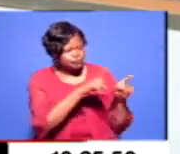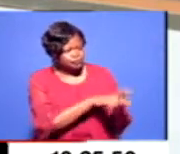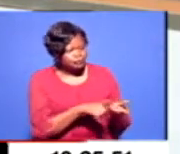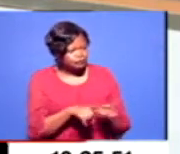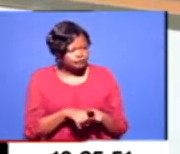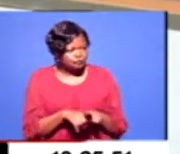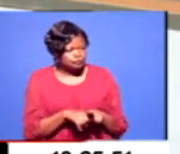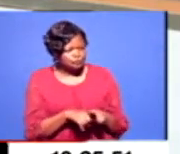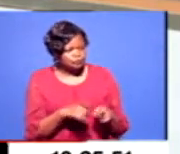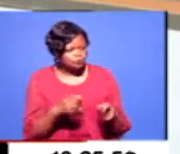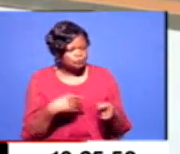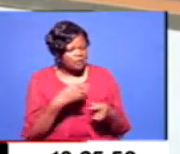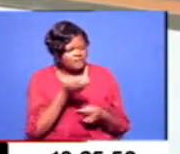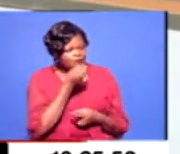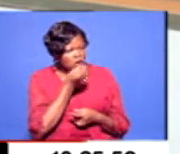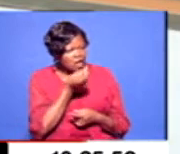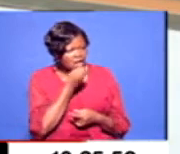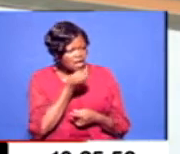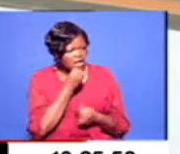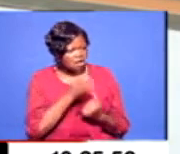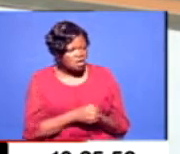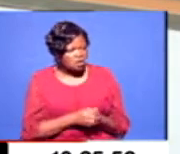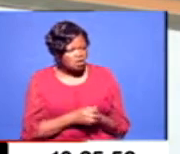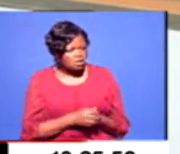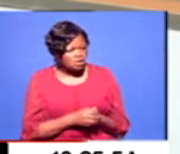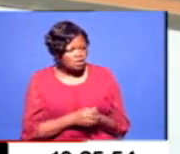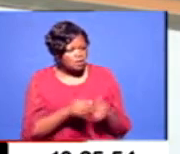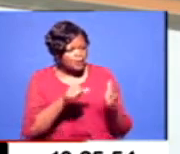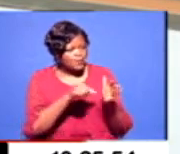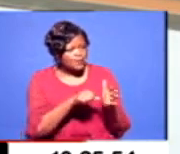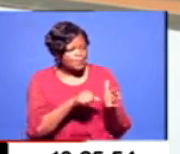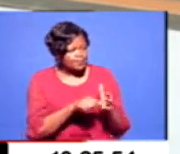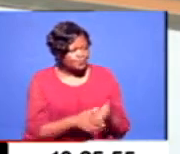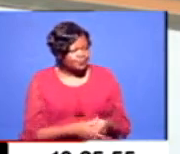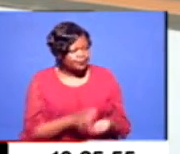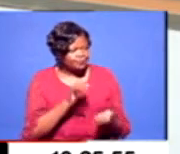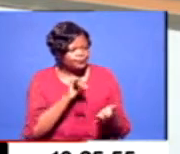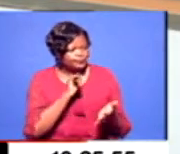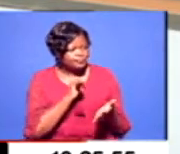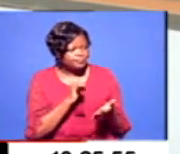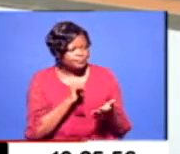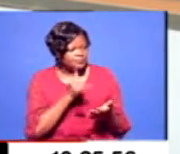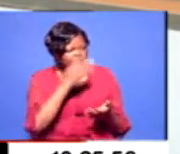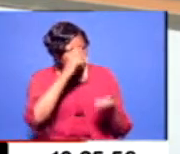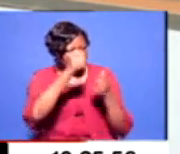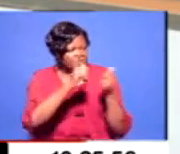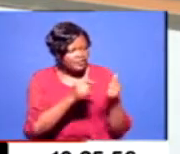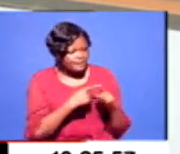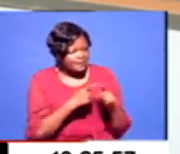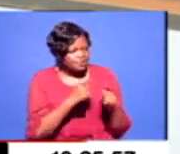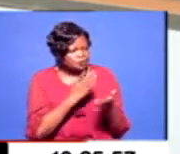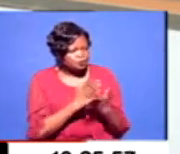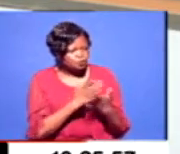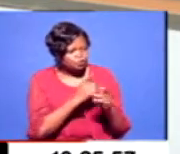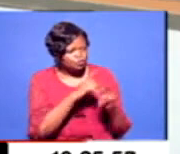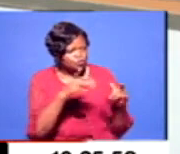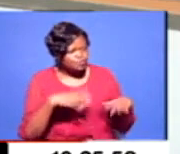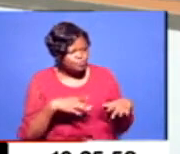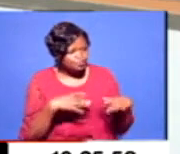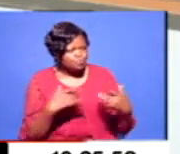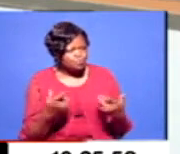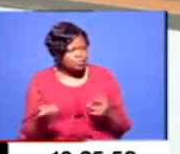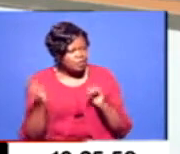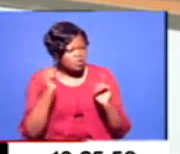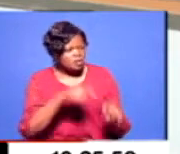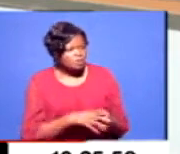food on the table is an issue. Yeah. Let alone any other thing. But at least you guys were able to come in and